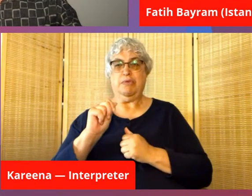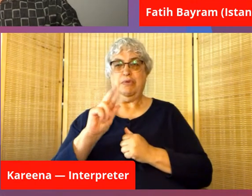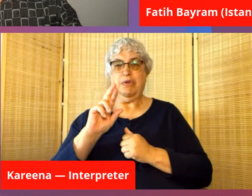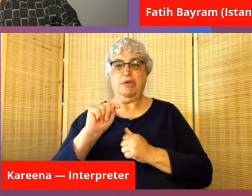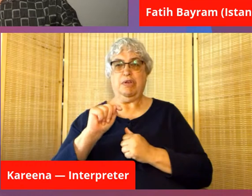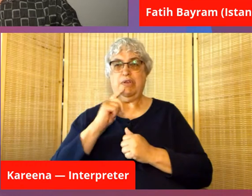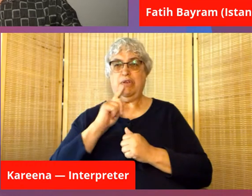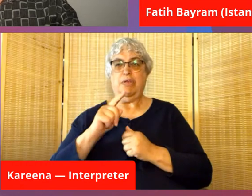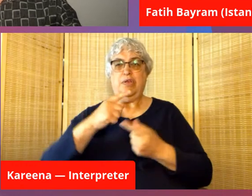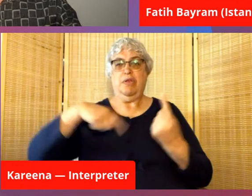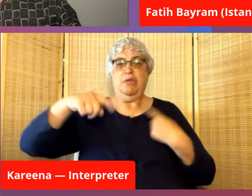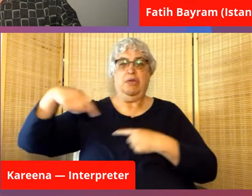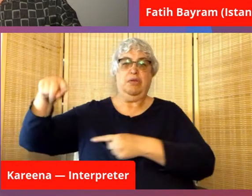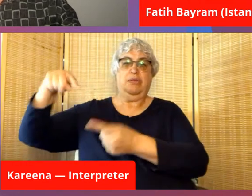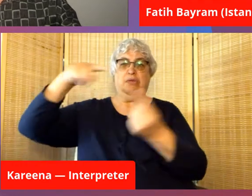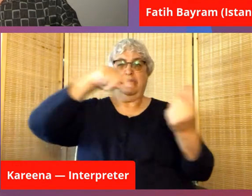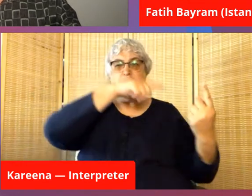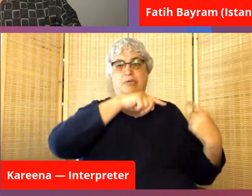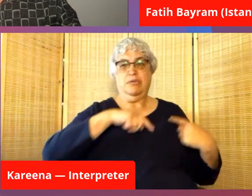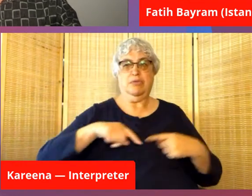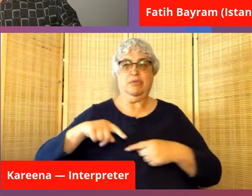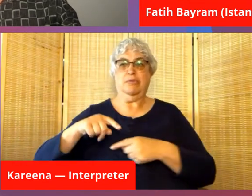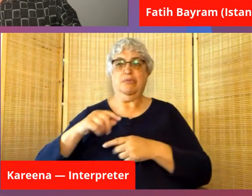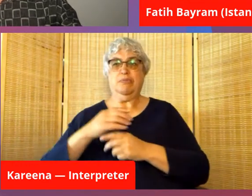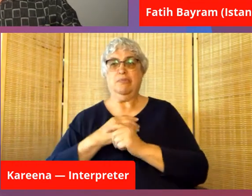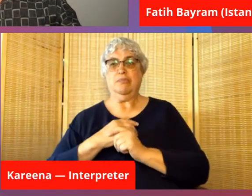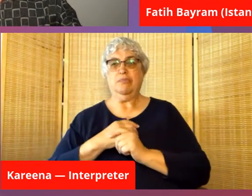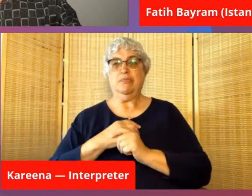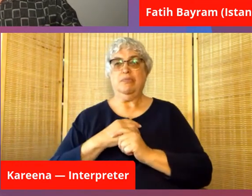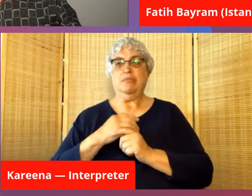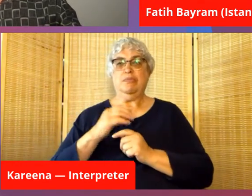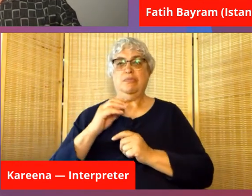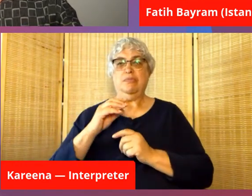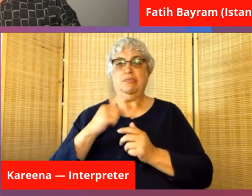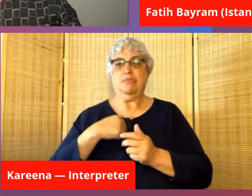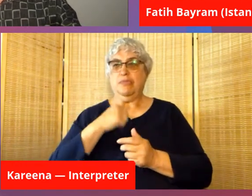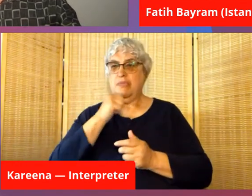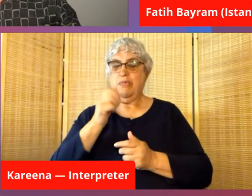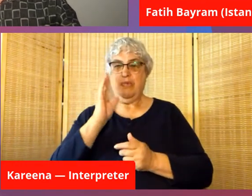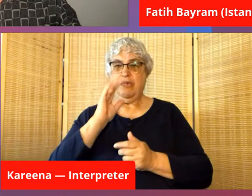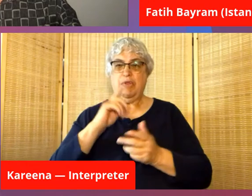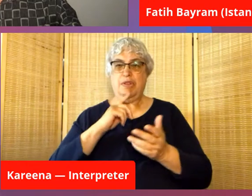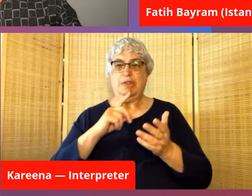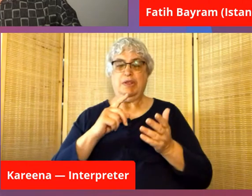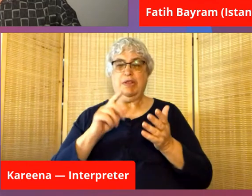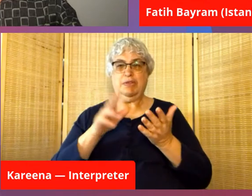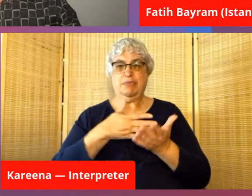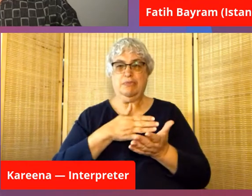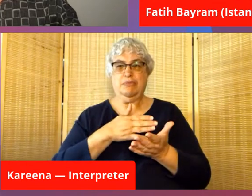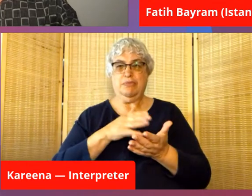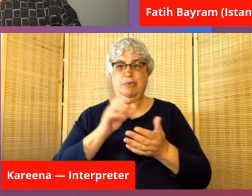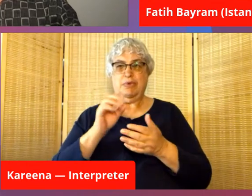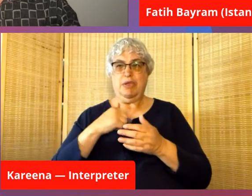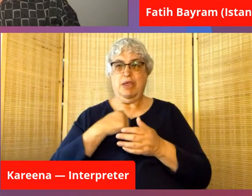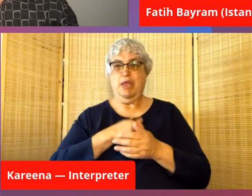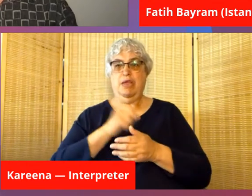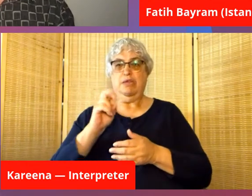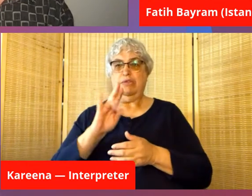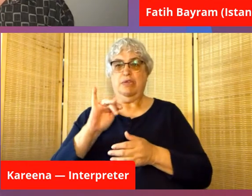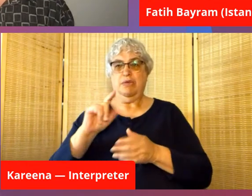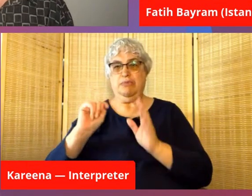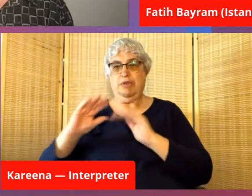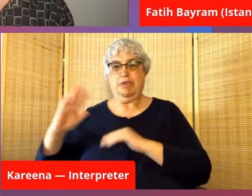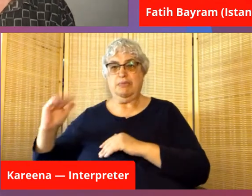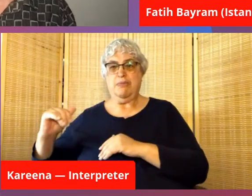whirling dervish, which represents the Mevlevi tradition there. I'm not going to go into the details of that since our subject matter is only